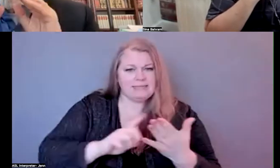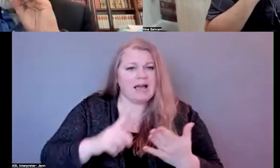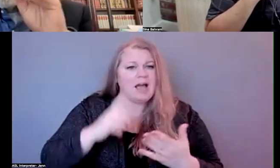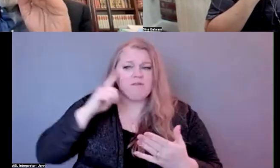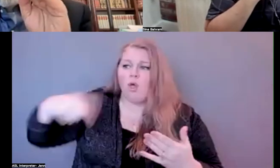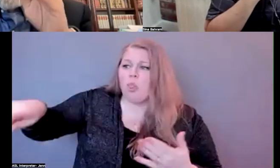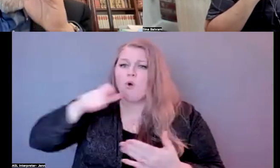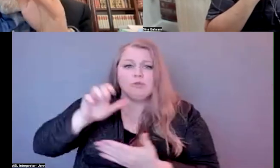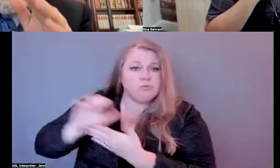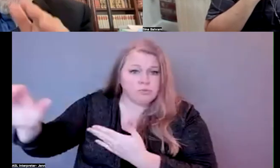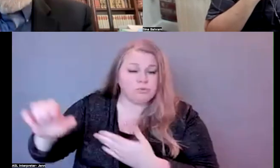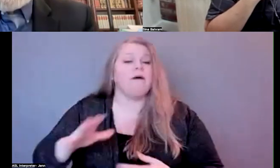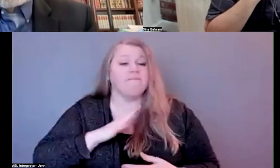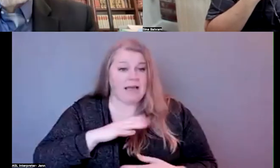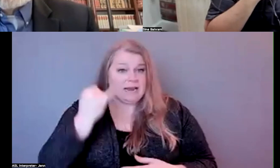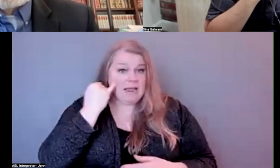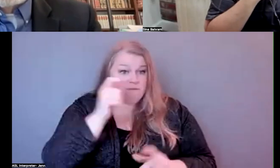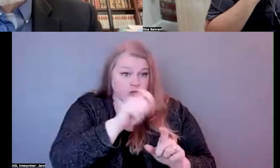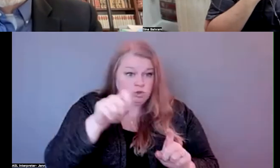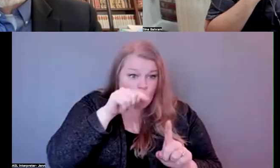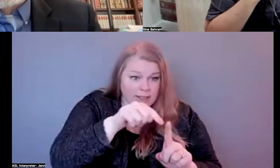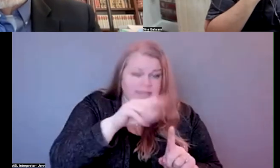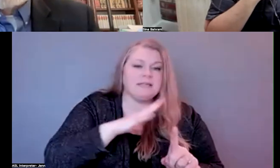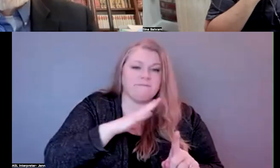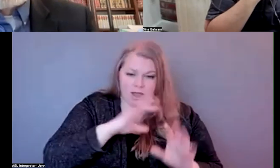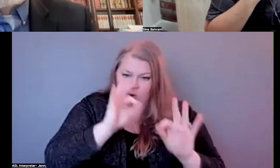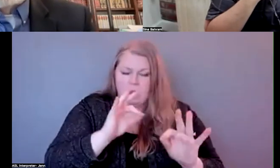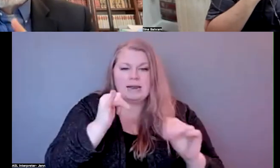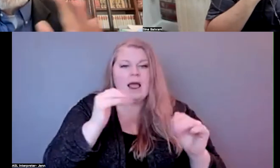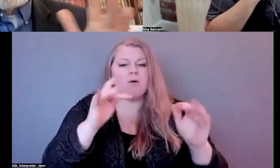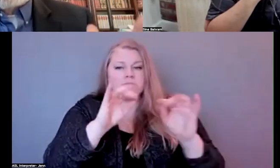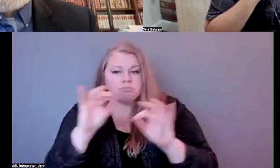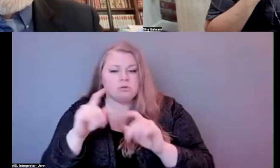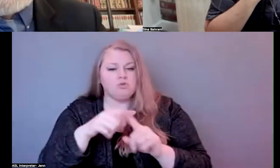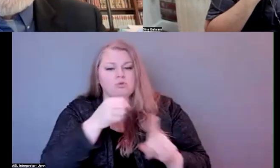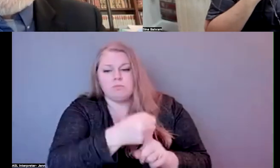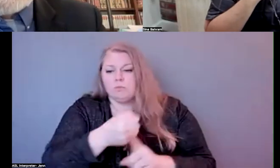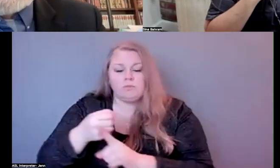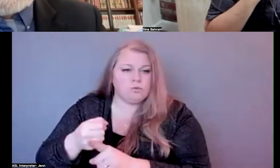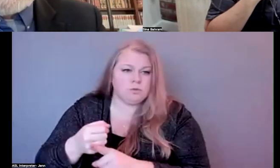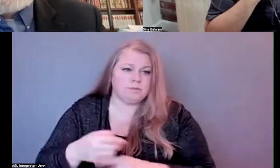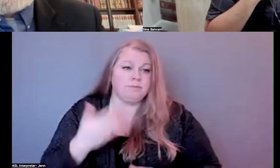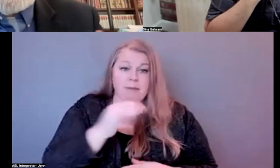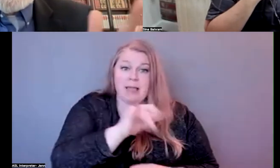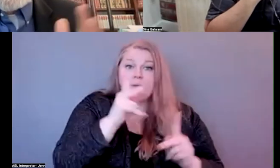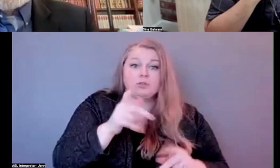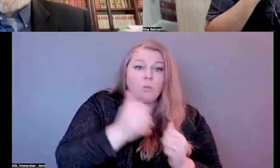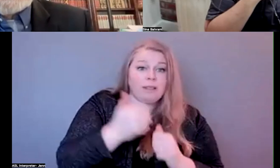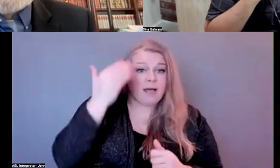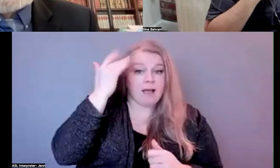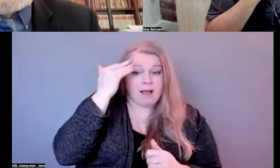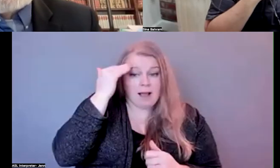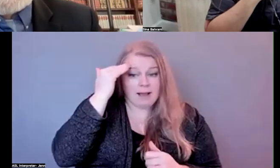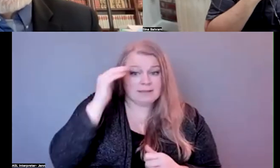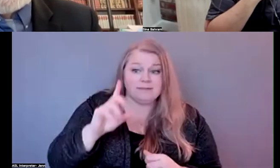you score here, great. Then take somebody with a greater intellectual disability who also has 2 other disabilities. Show us